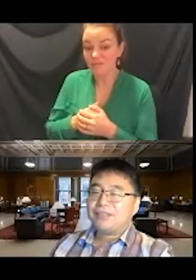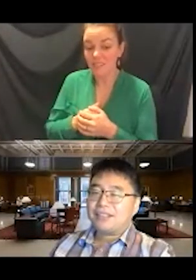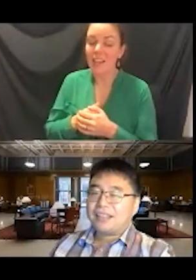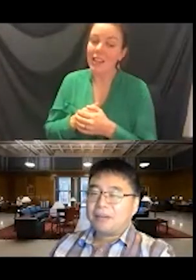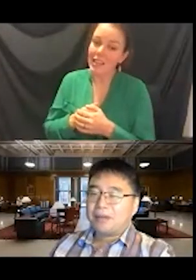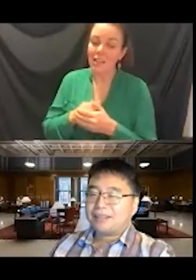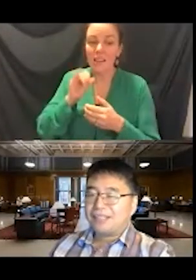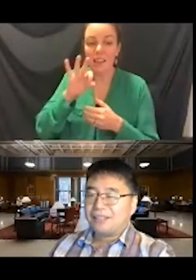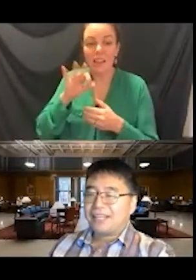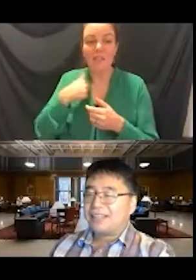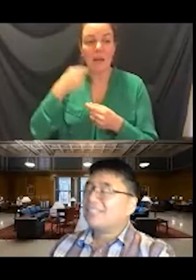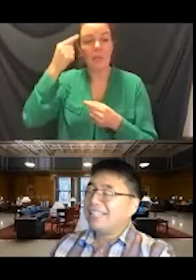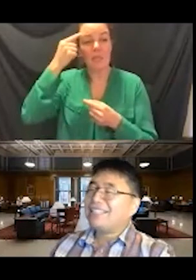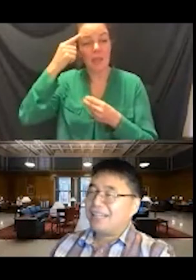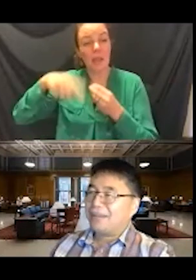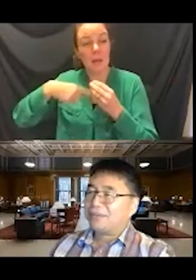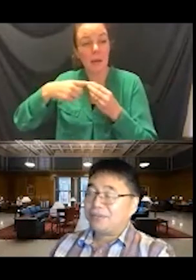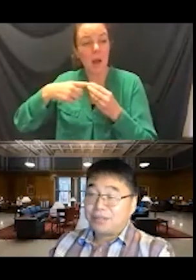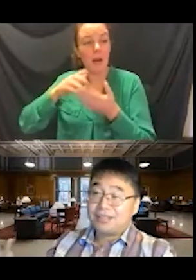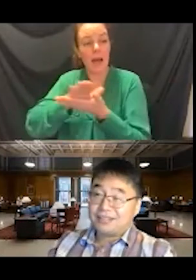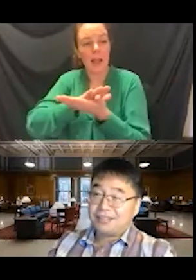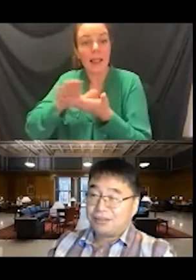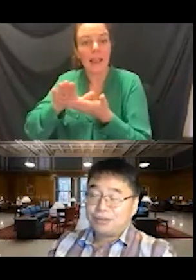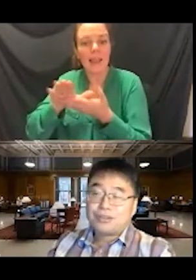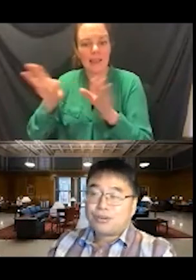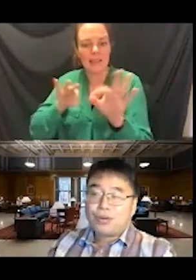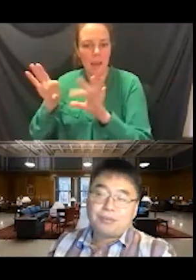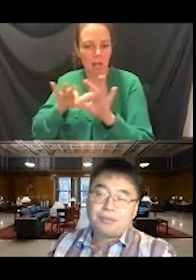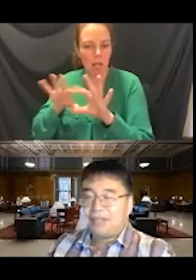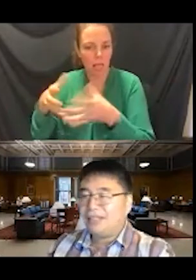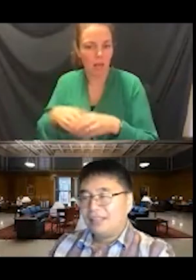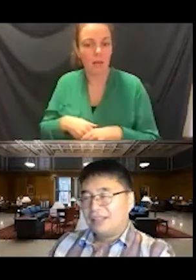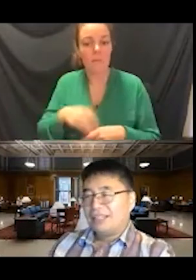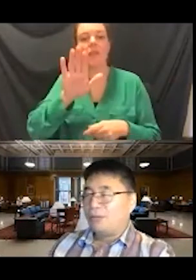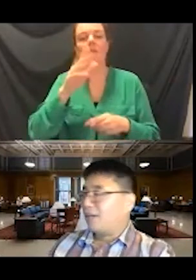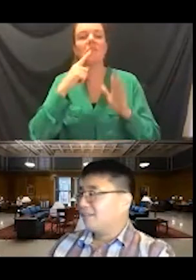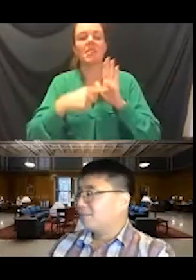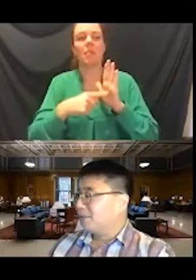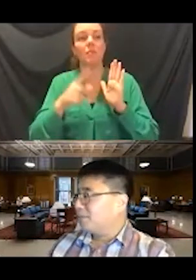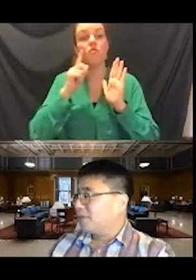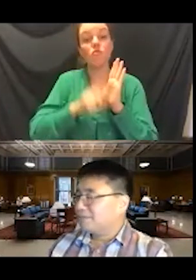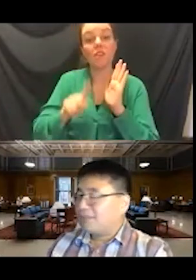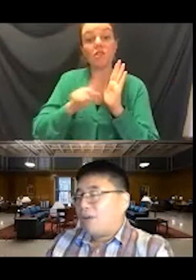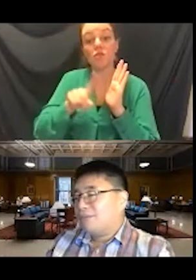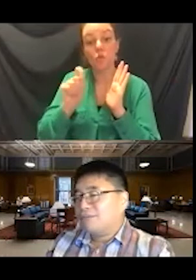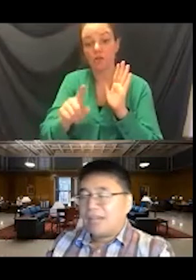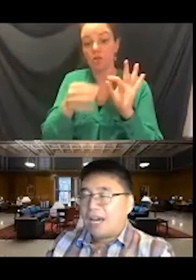if you start thinking about, getting a clean sample. So for instance, the research question might be,